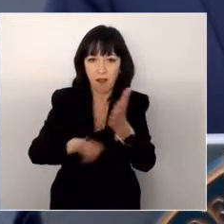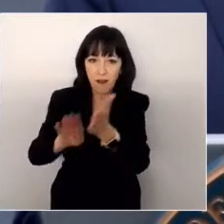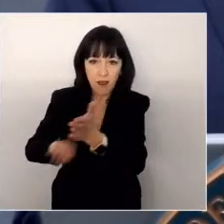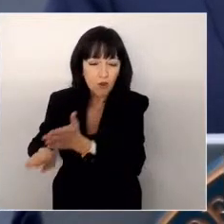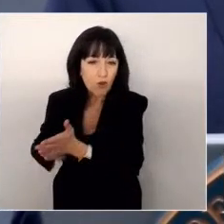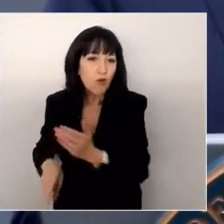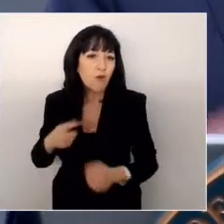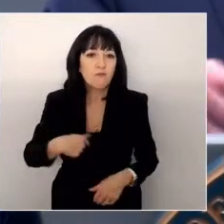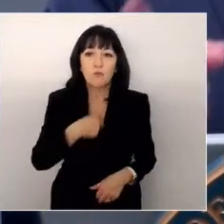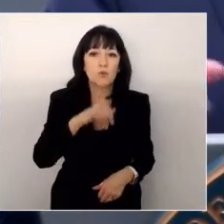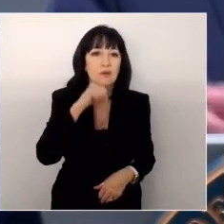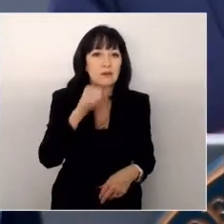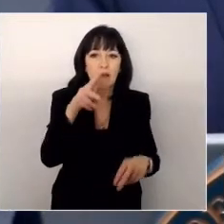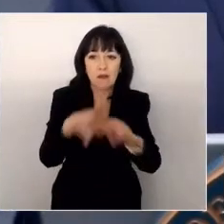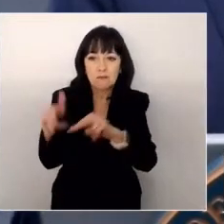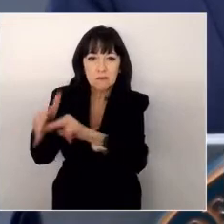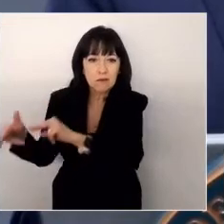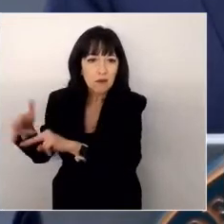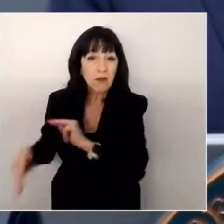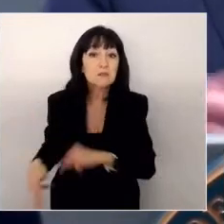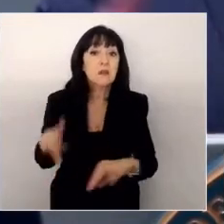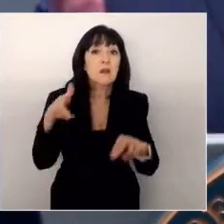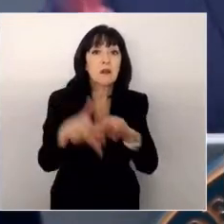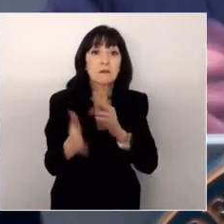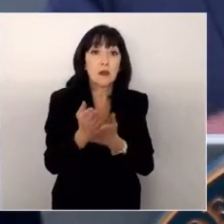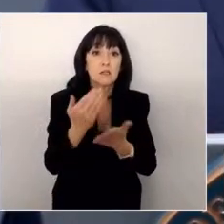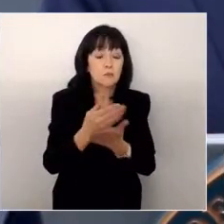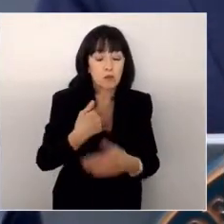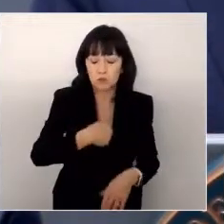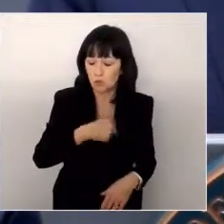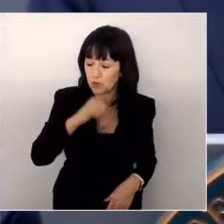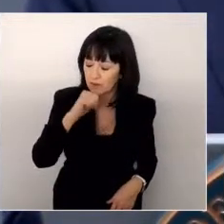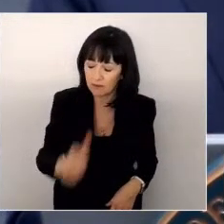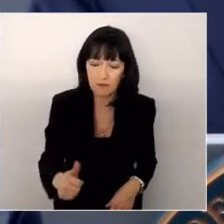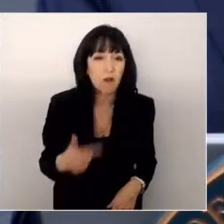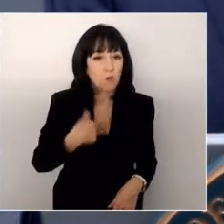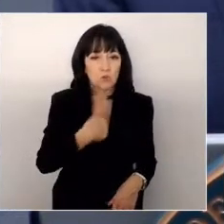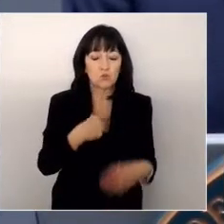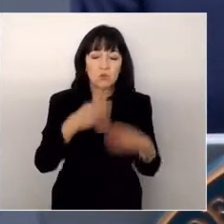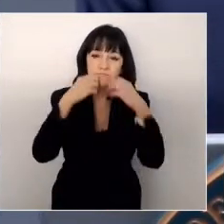employees. Next week, I'll present, please.